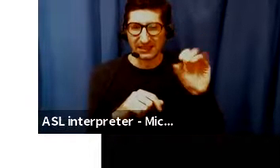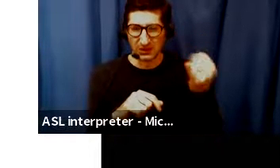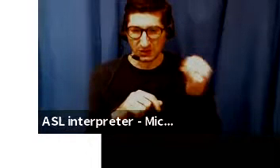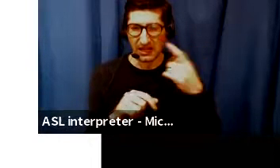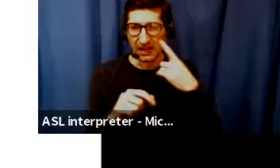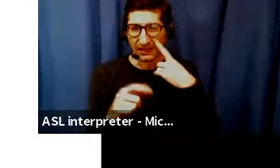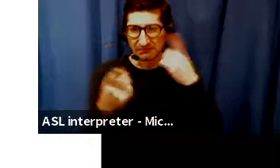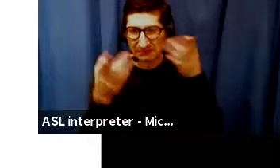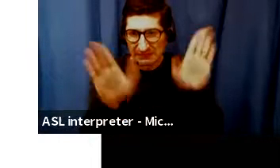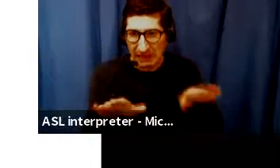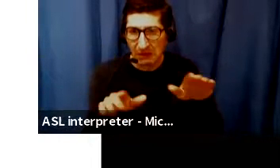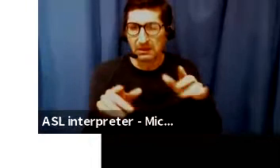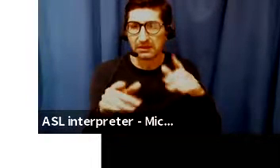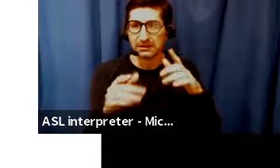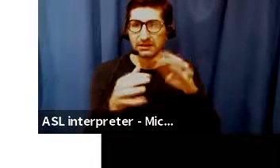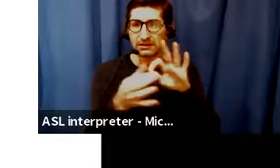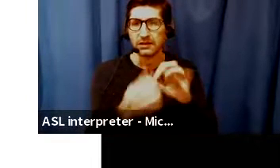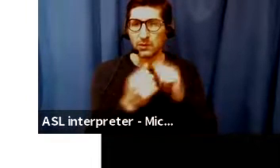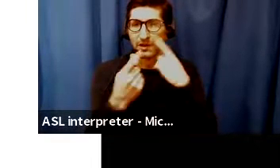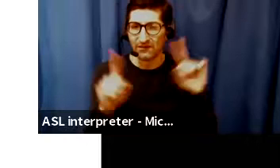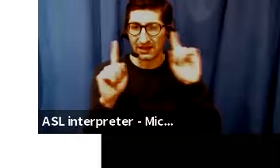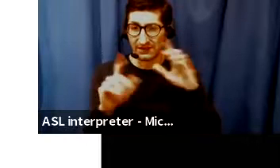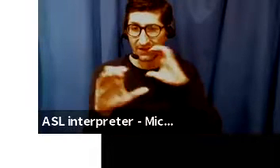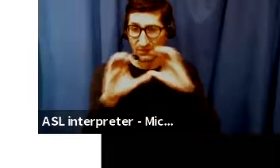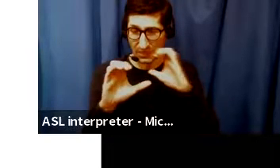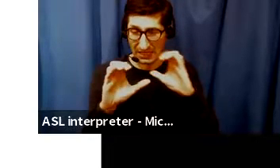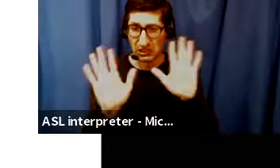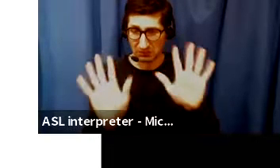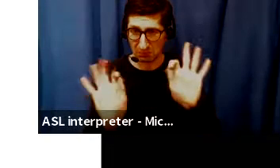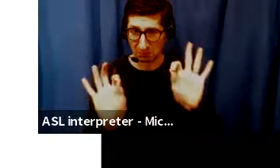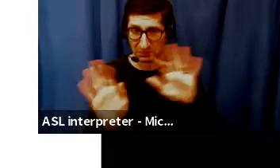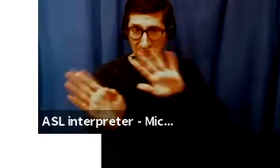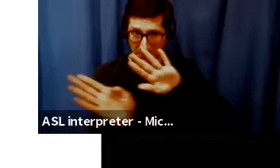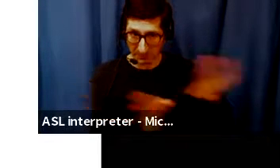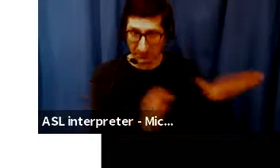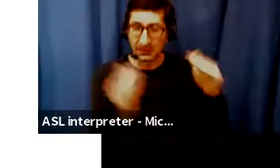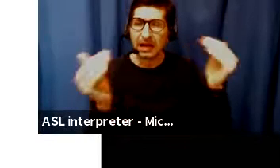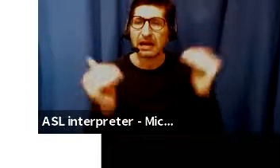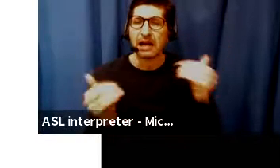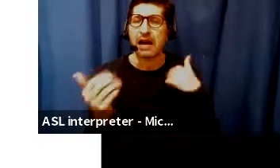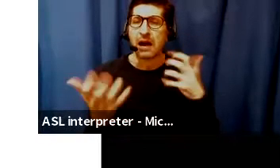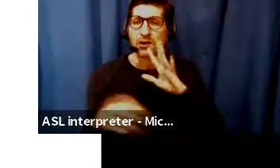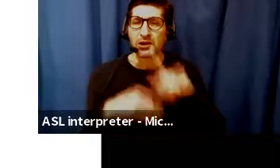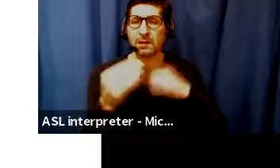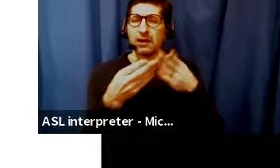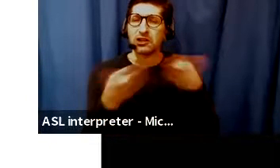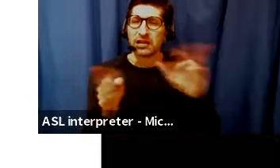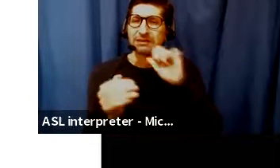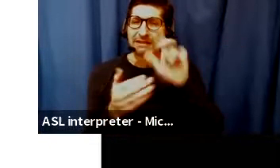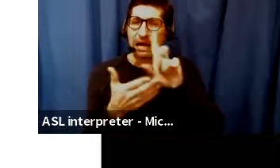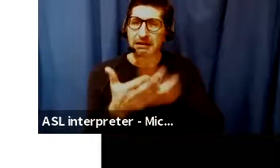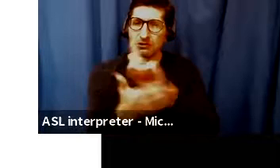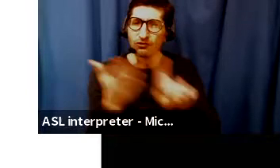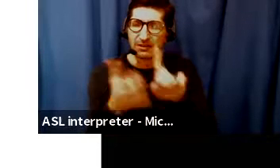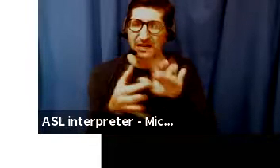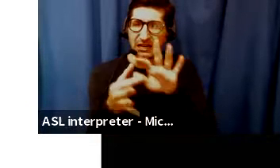effective communication. So next I'm going to talk about sort of some of the general non-discrimination parts of the ADA